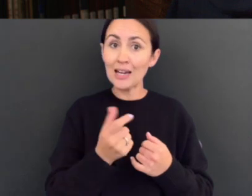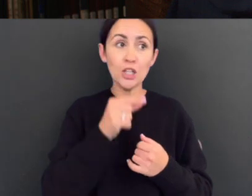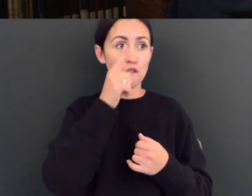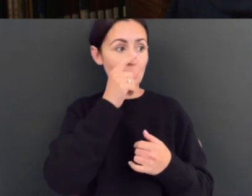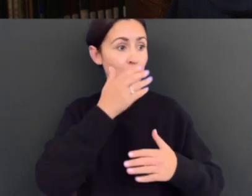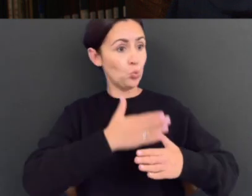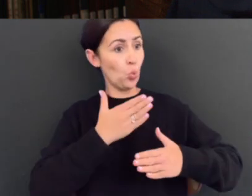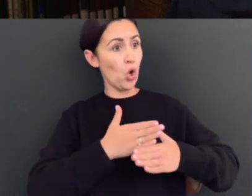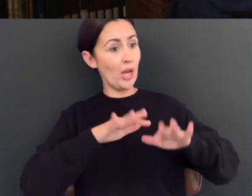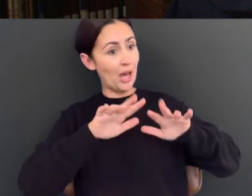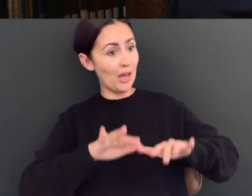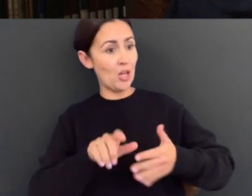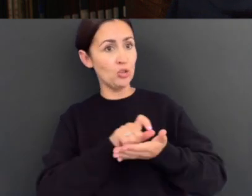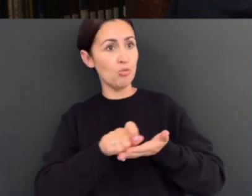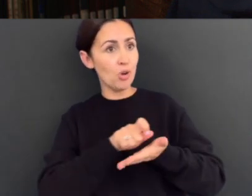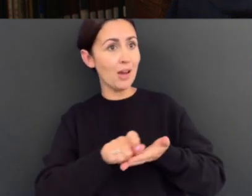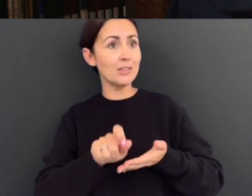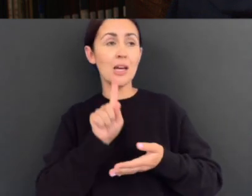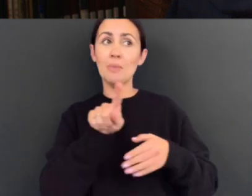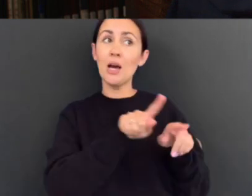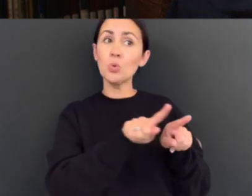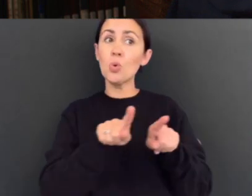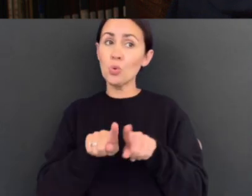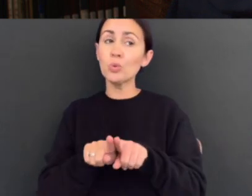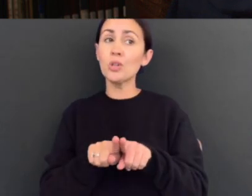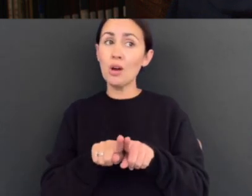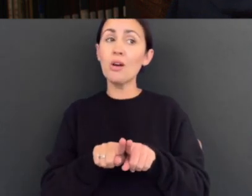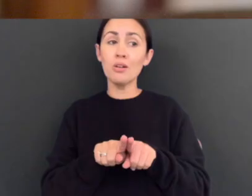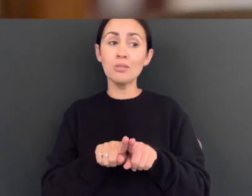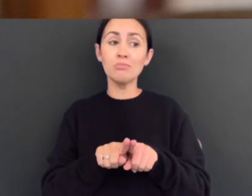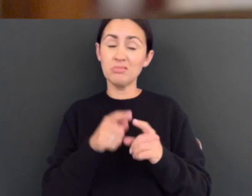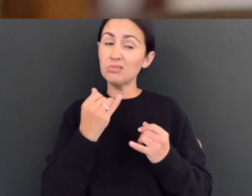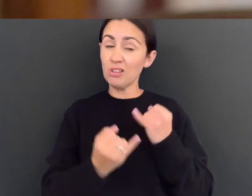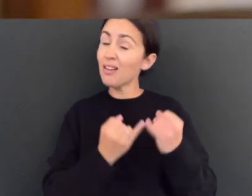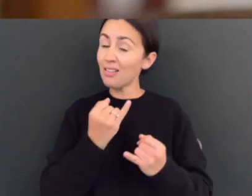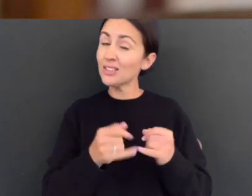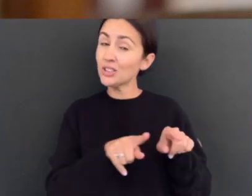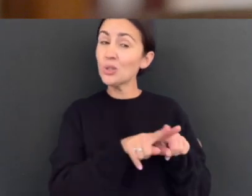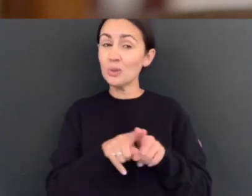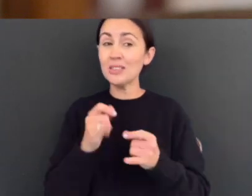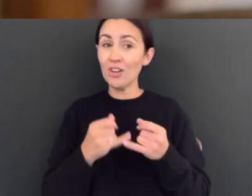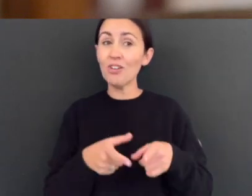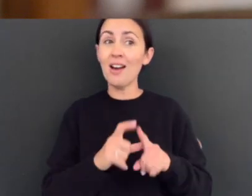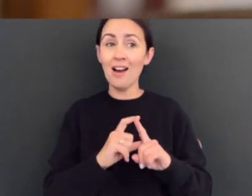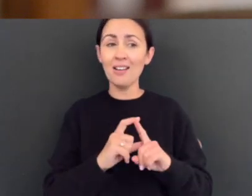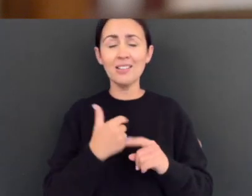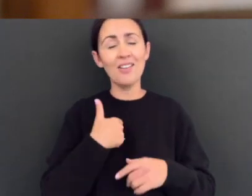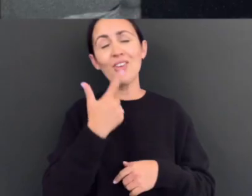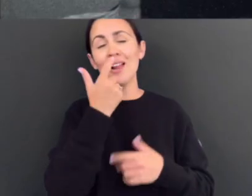vocation, but it's also one that doesn't come without struggle. Yeah, I feel very moved by it.